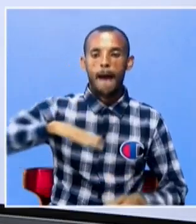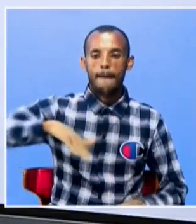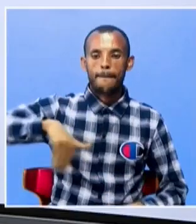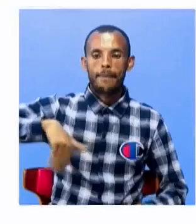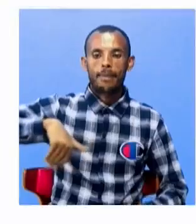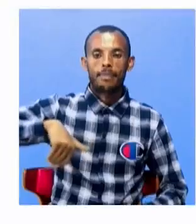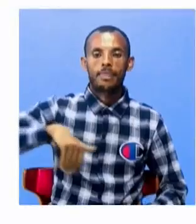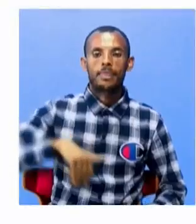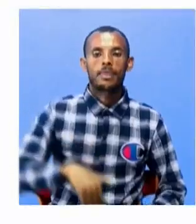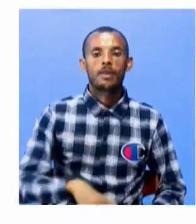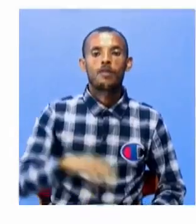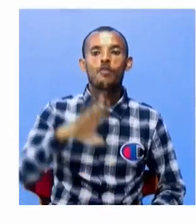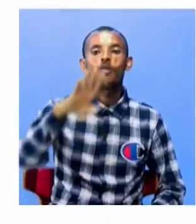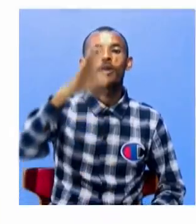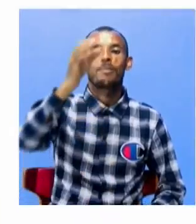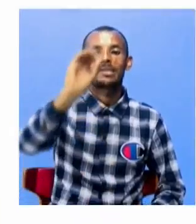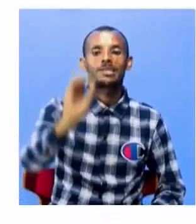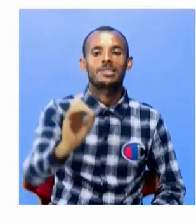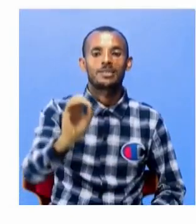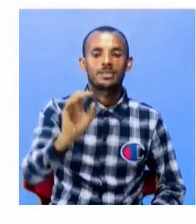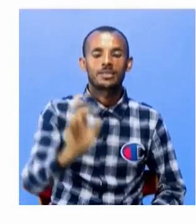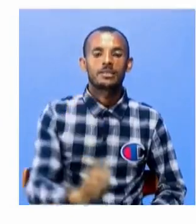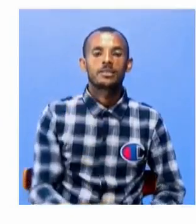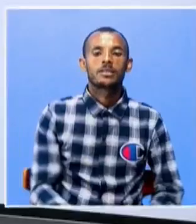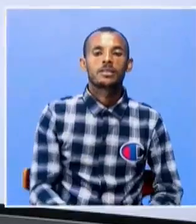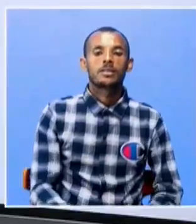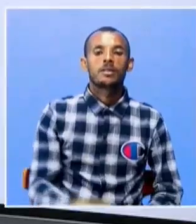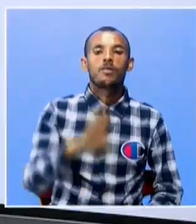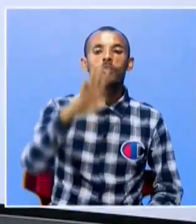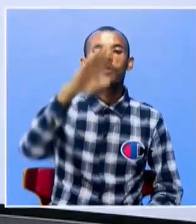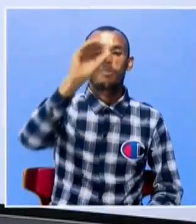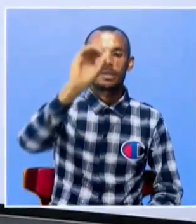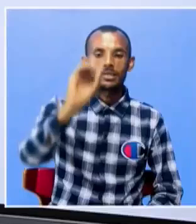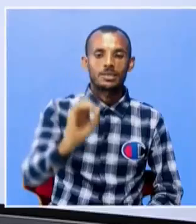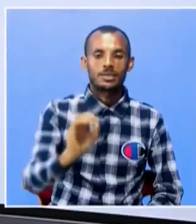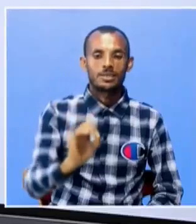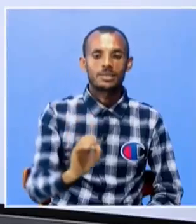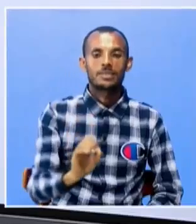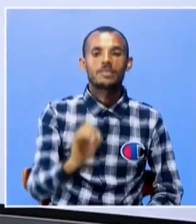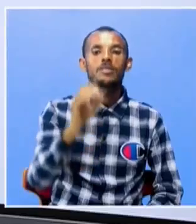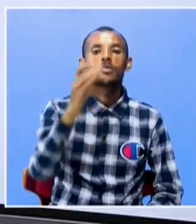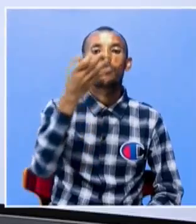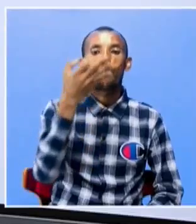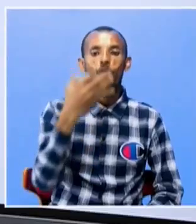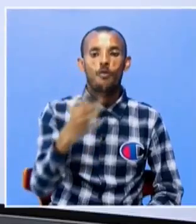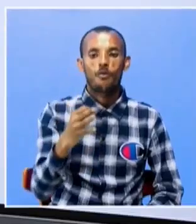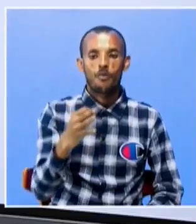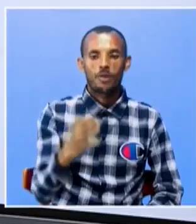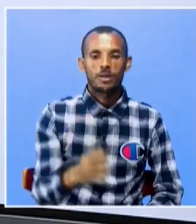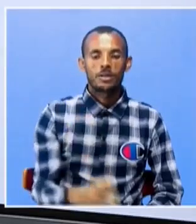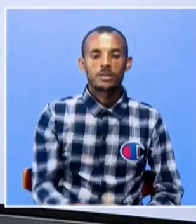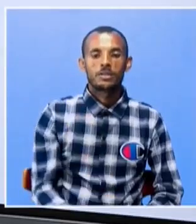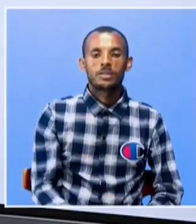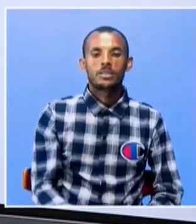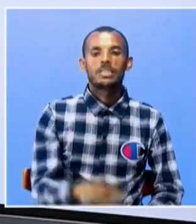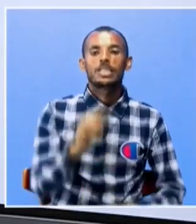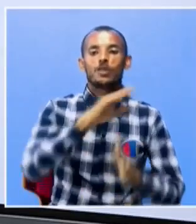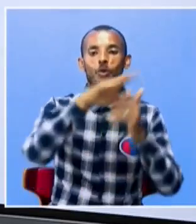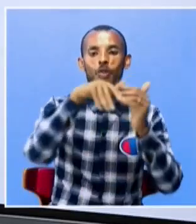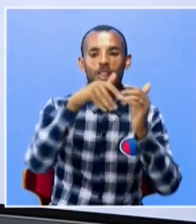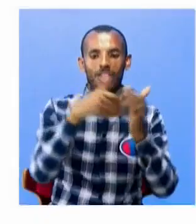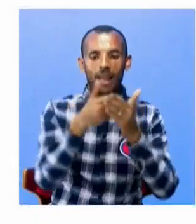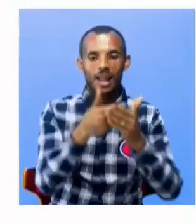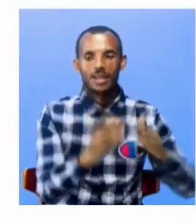This is 4%, therefore 4% of the total